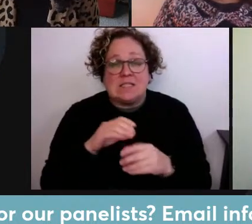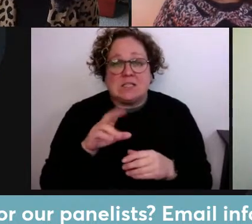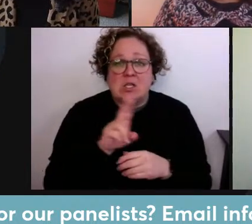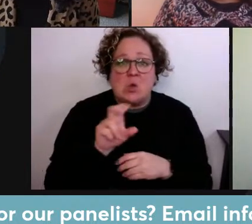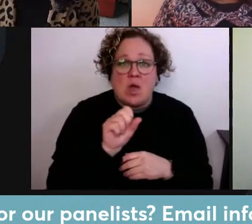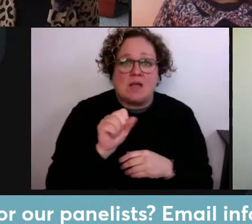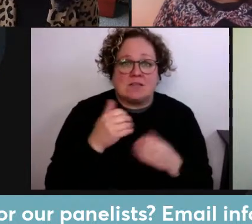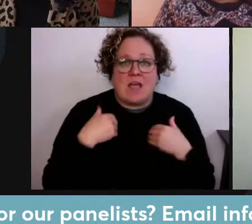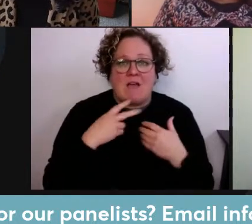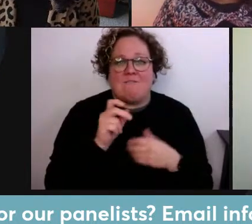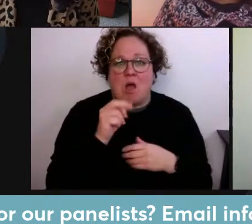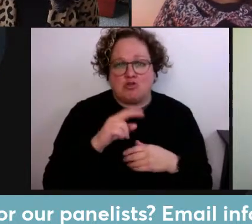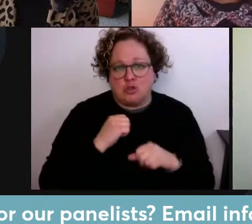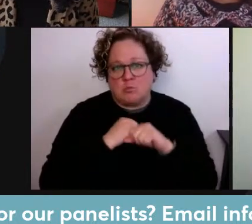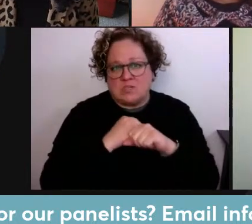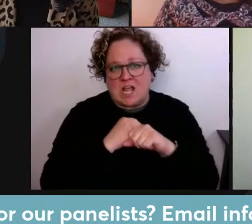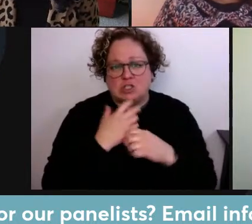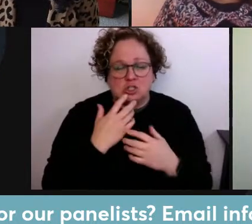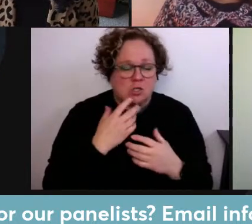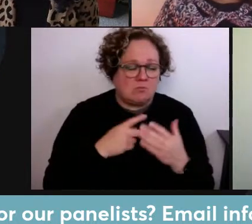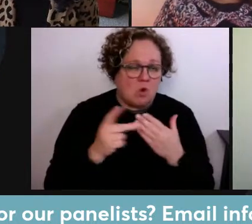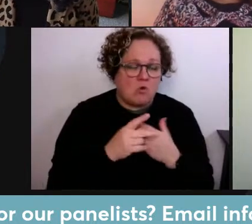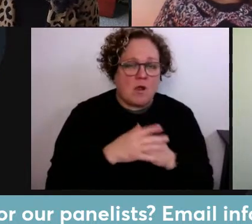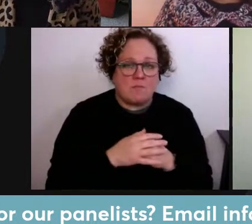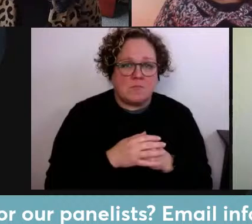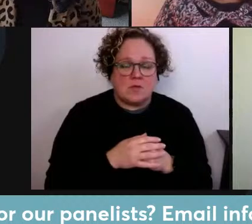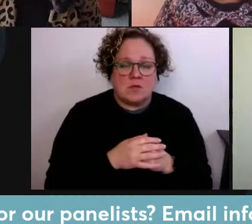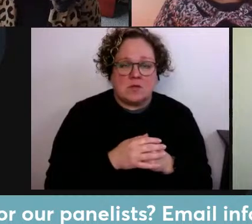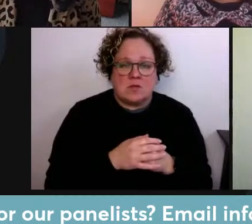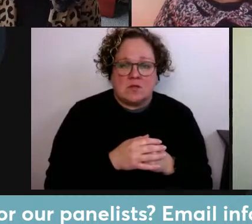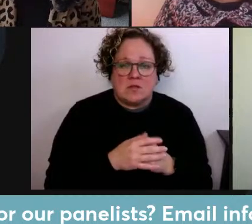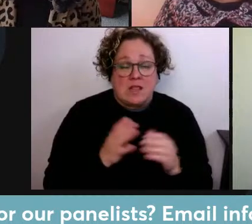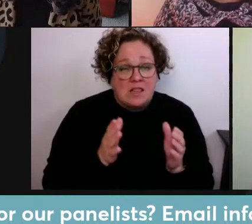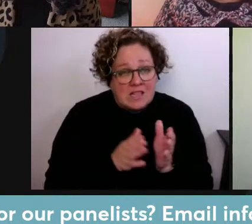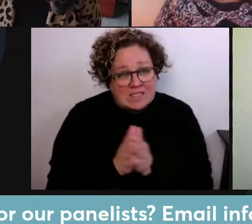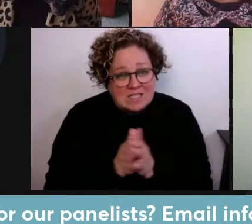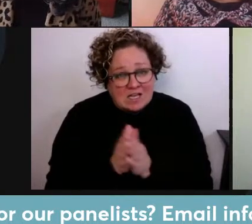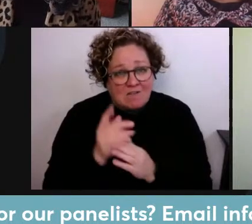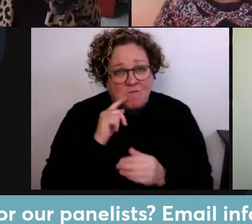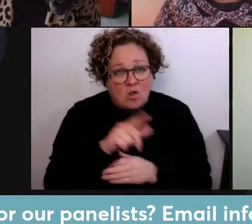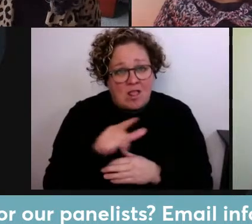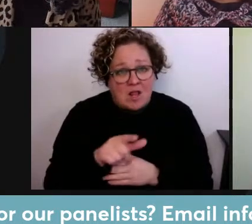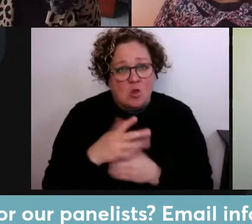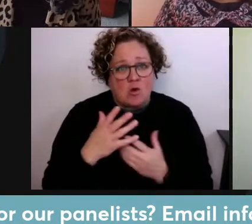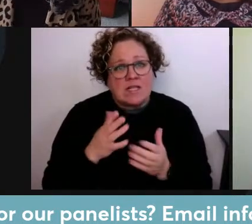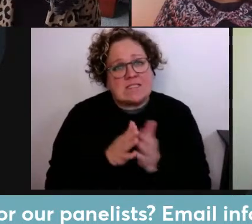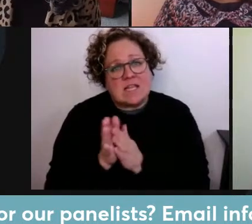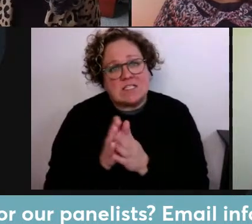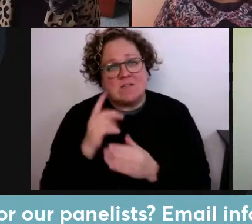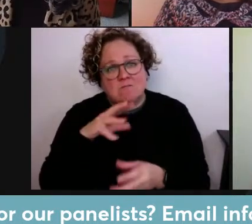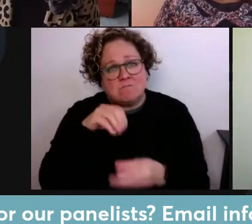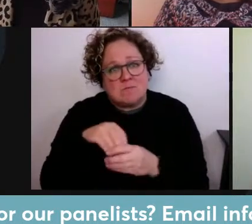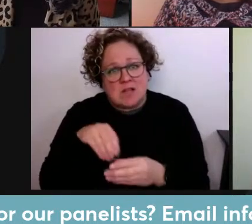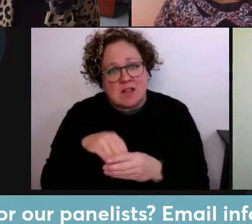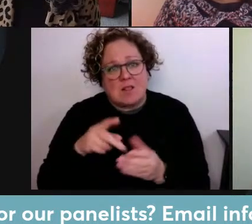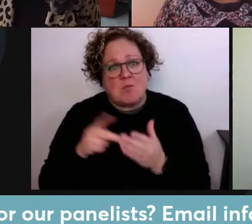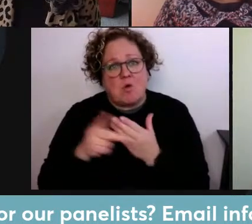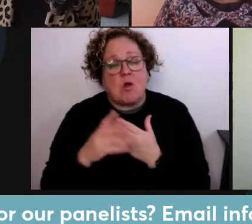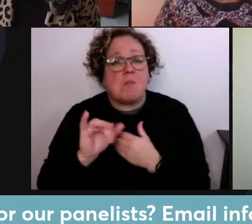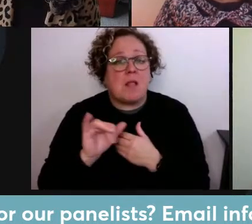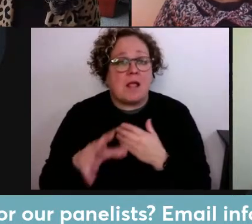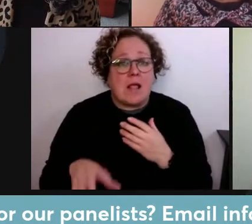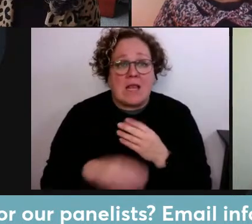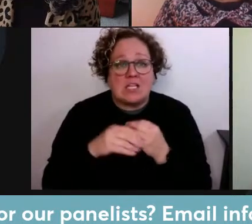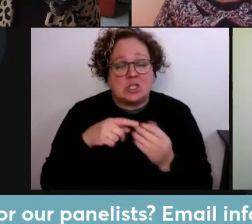it here. The carrots for landlords are incentives to participate in the program, such as an additional payment